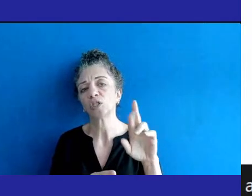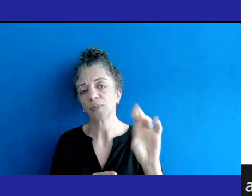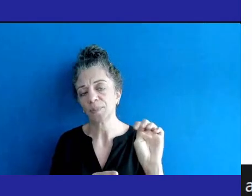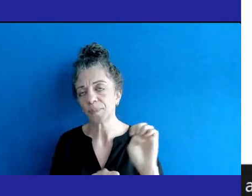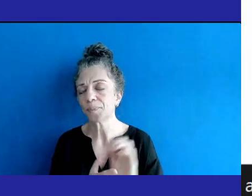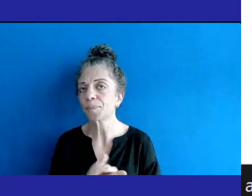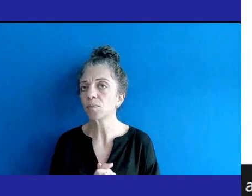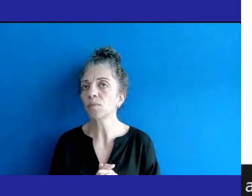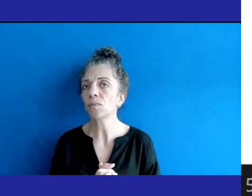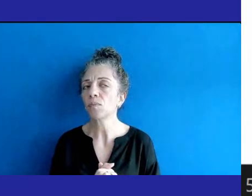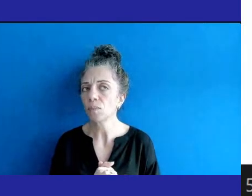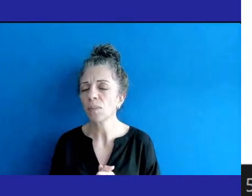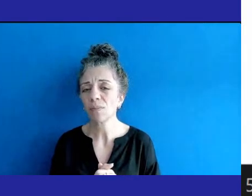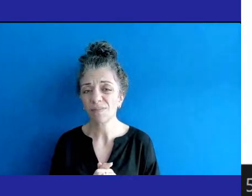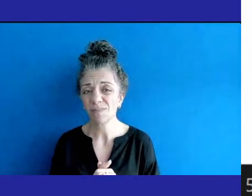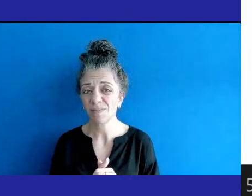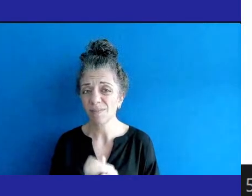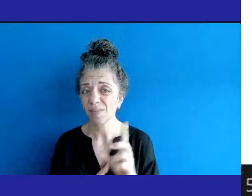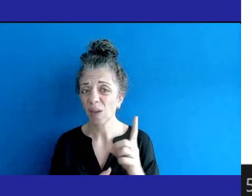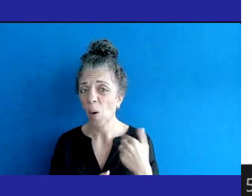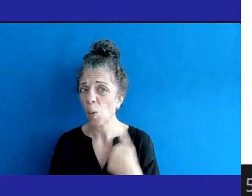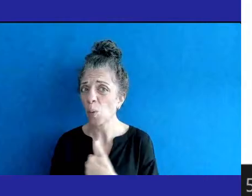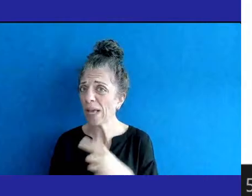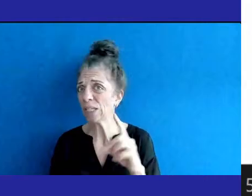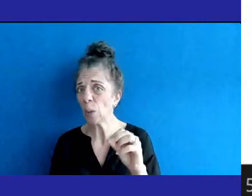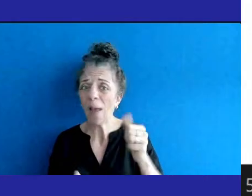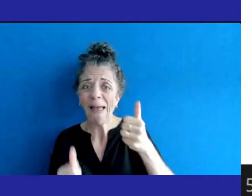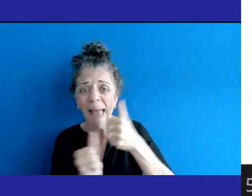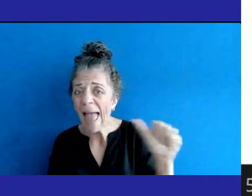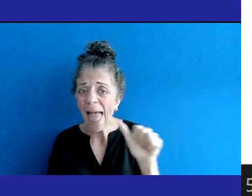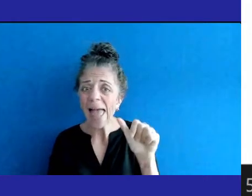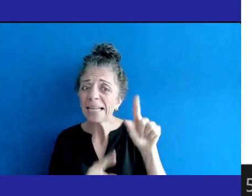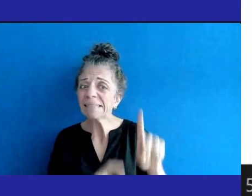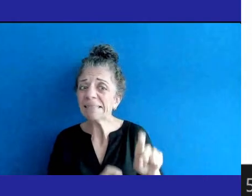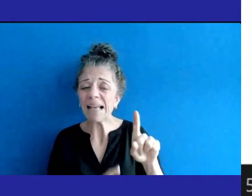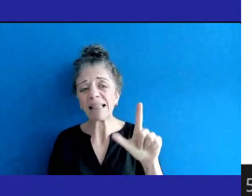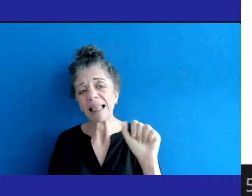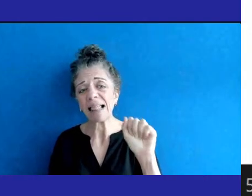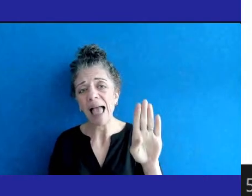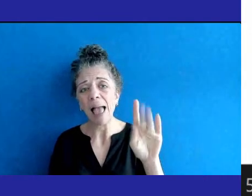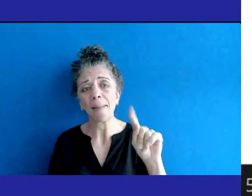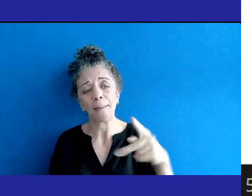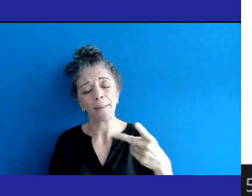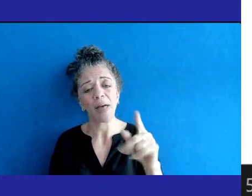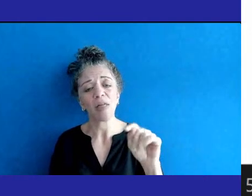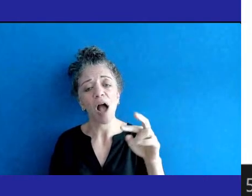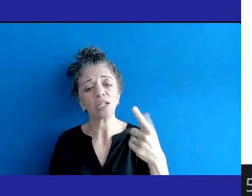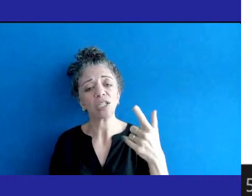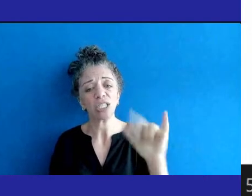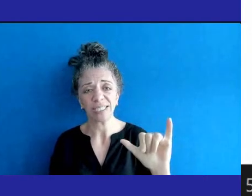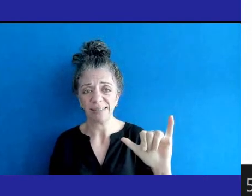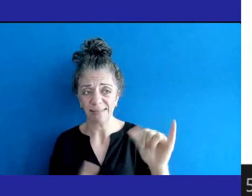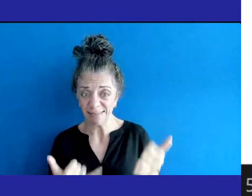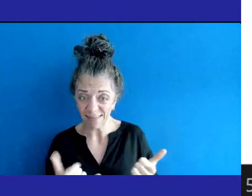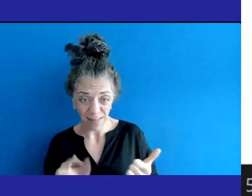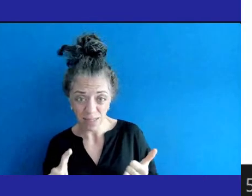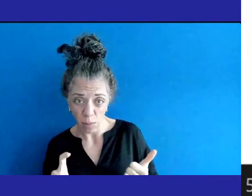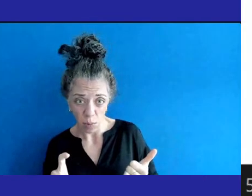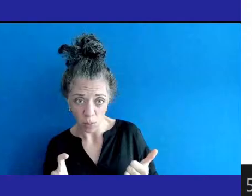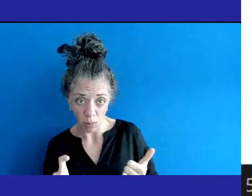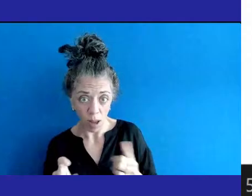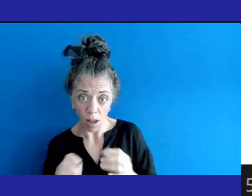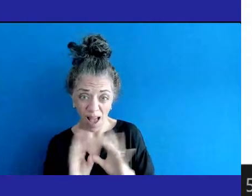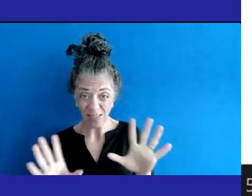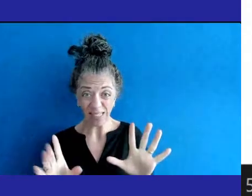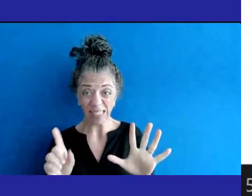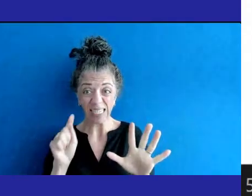Are we doing any pathology there at this stage? And obviously these are not. And I guess that would be the next